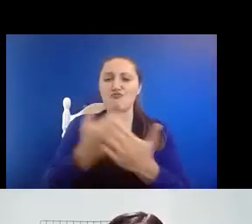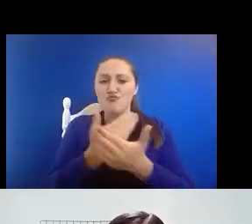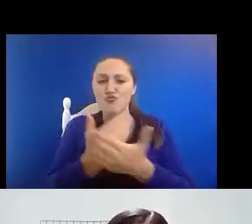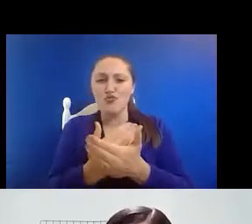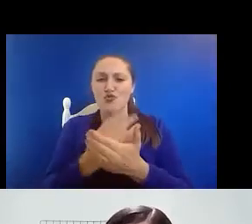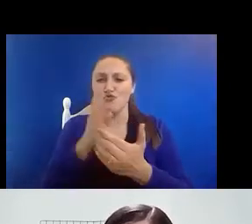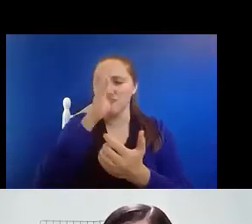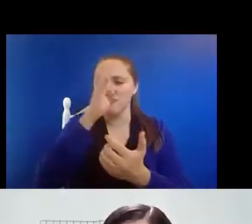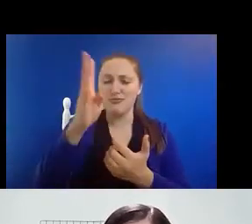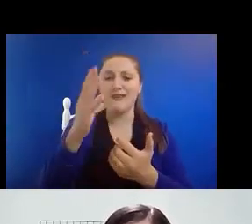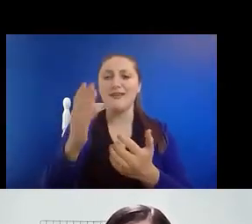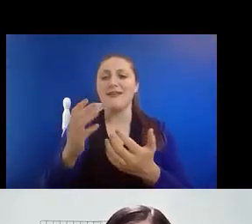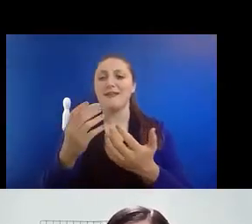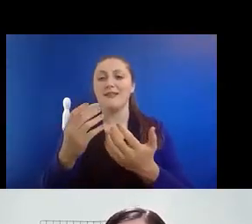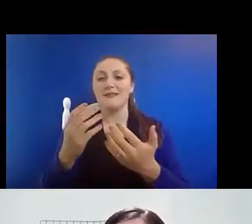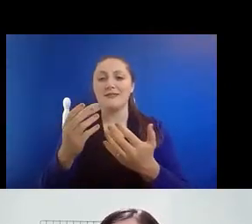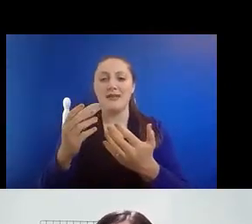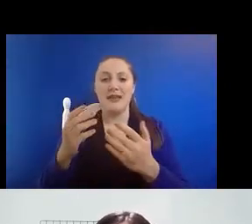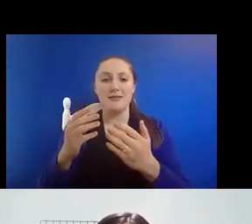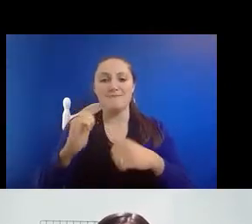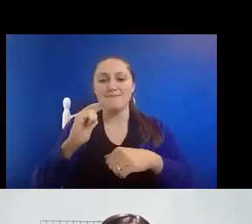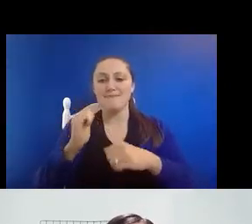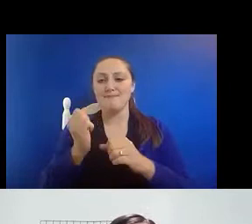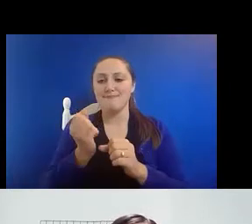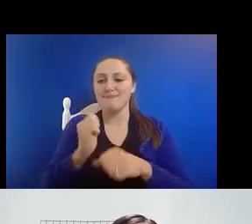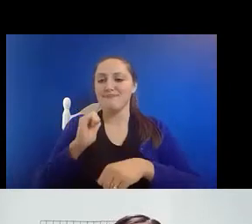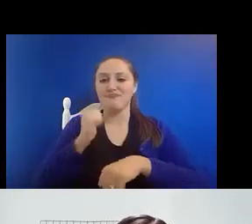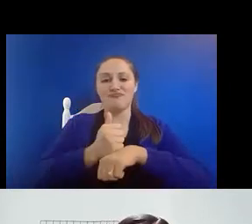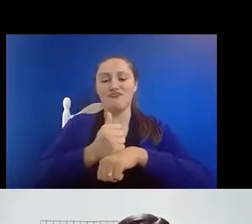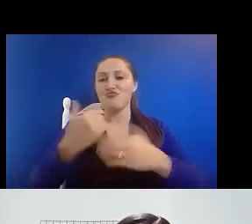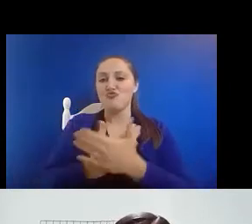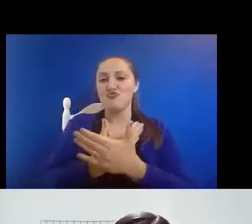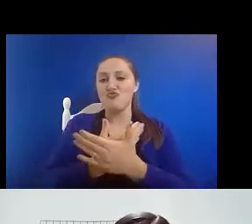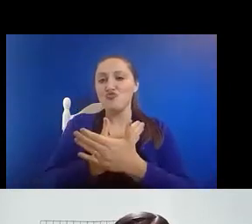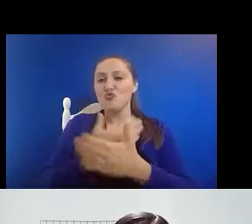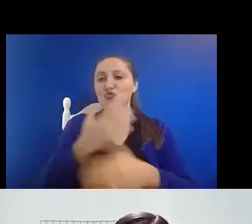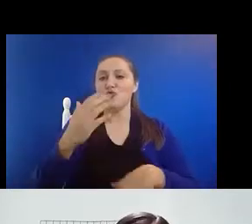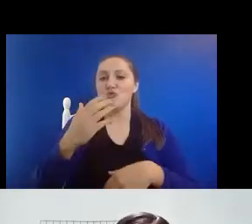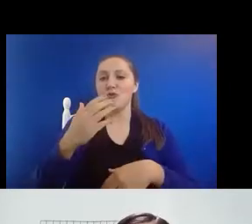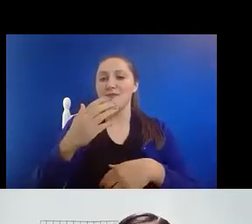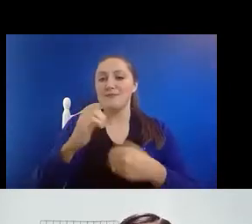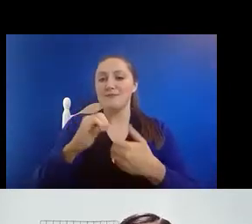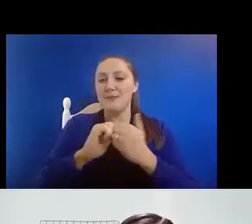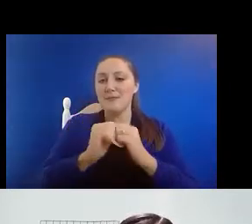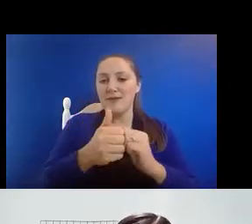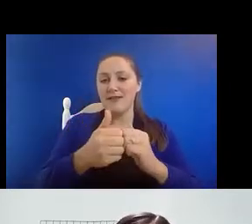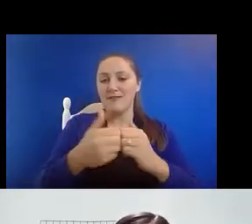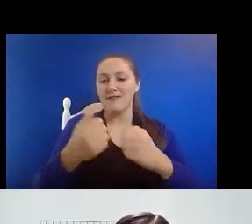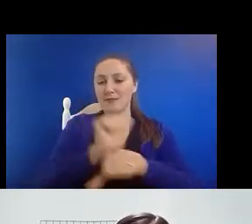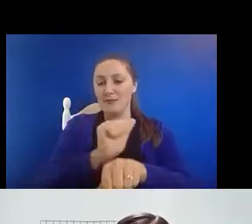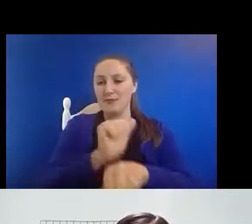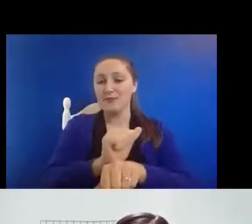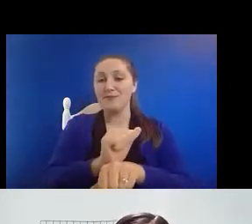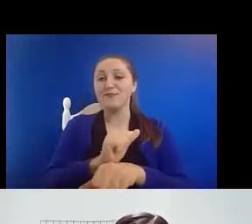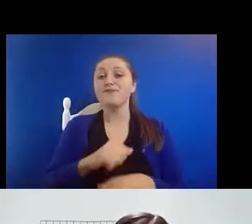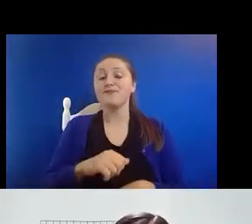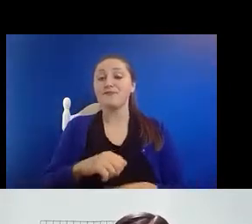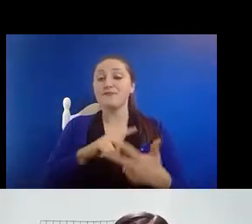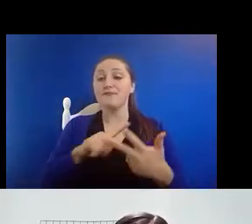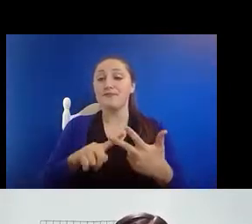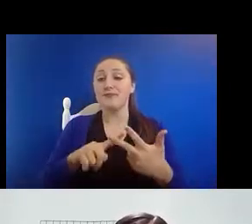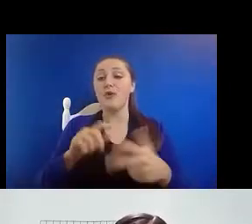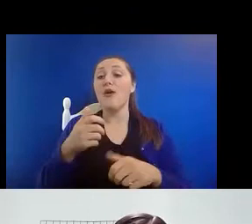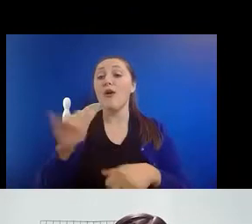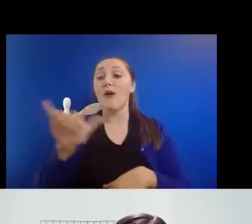for competitive integrated employment. And then we have a self-advocate with us today who will share his journey to